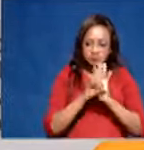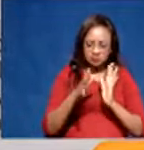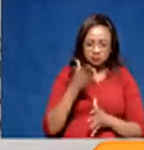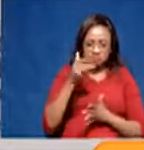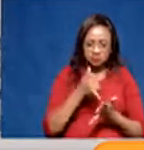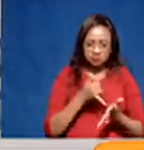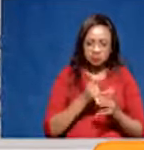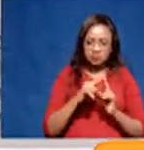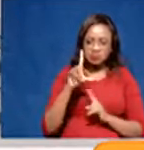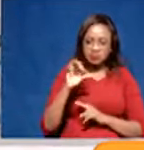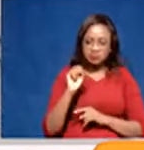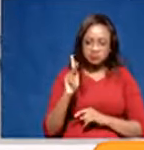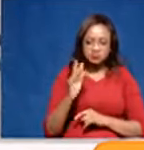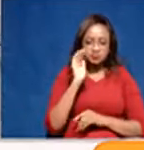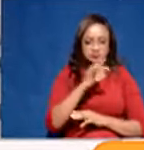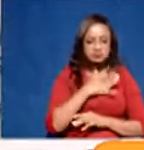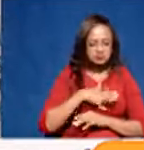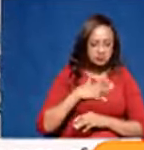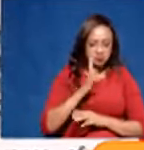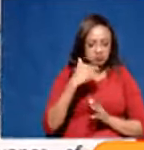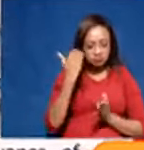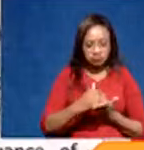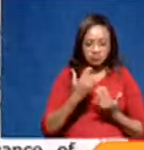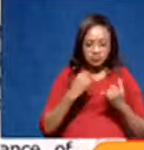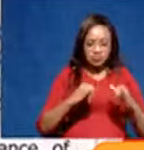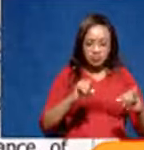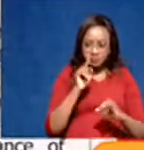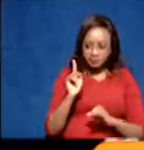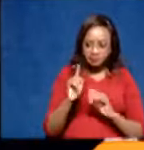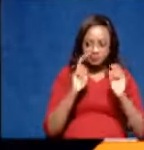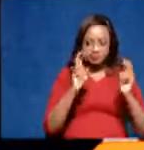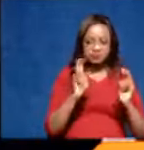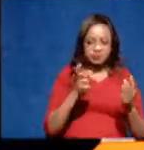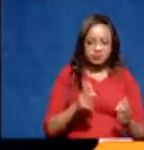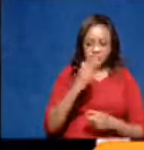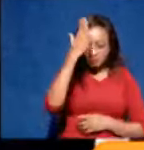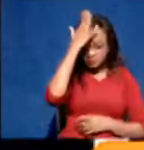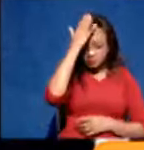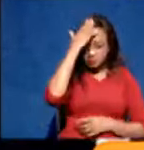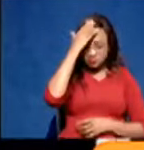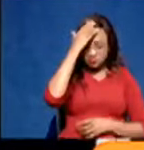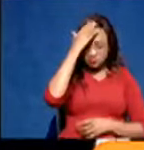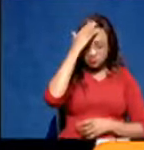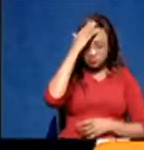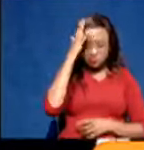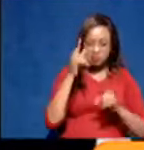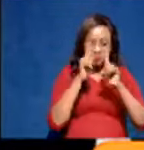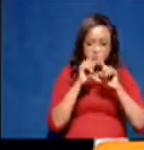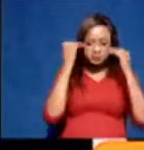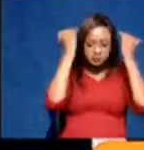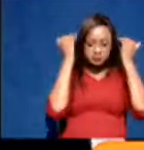Judiciary to suspend Monday's implementation until emerging issues were addressed. The Judiciary has also announced